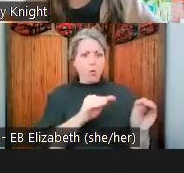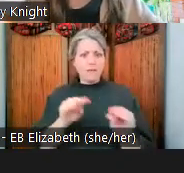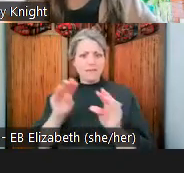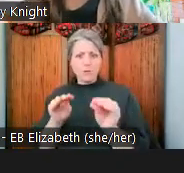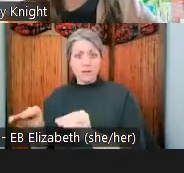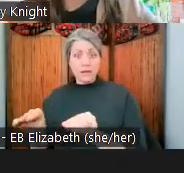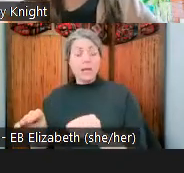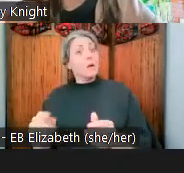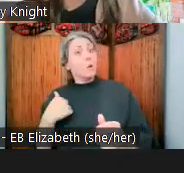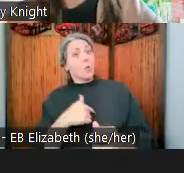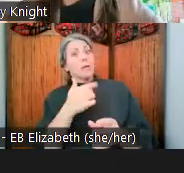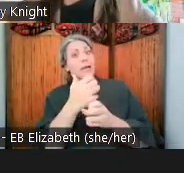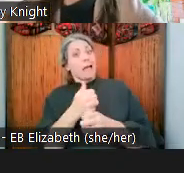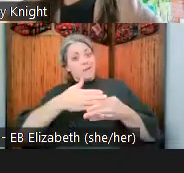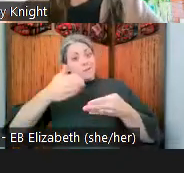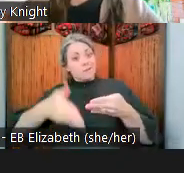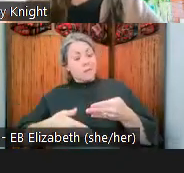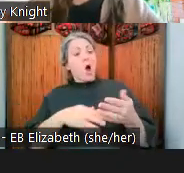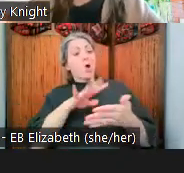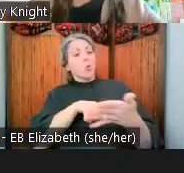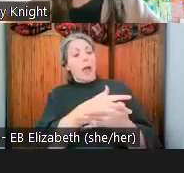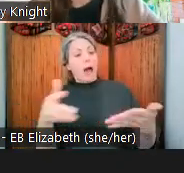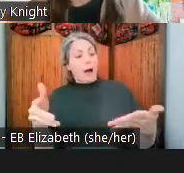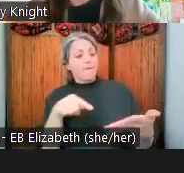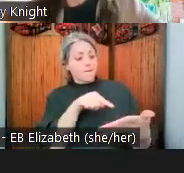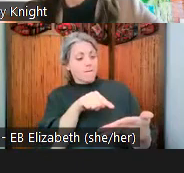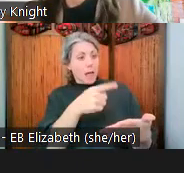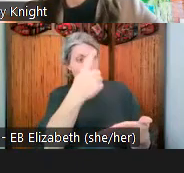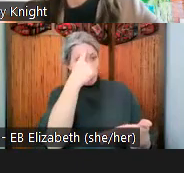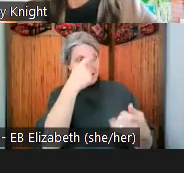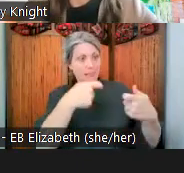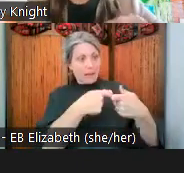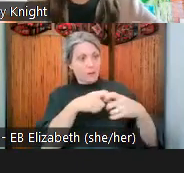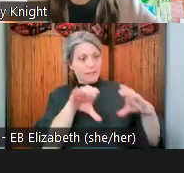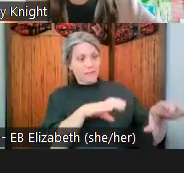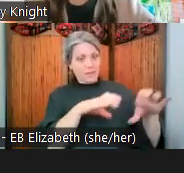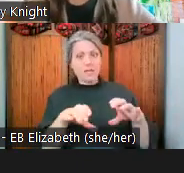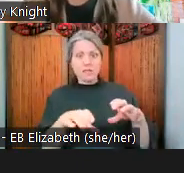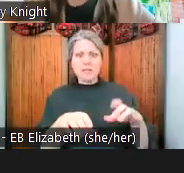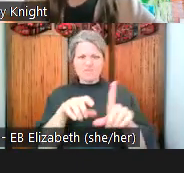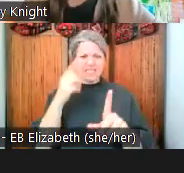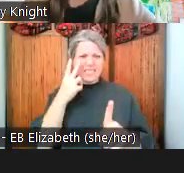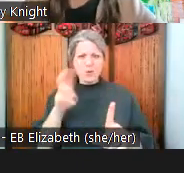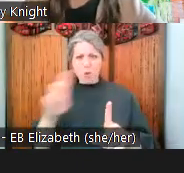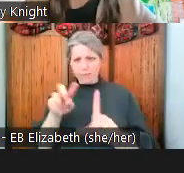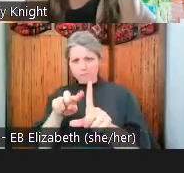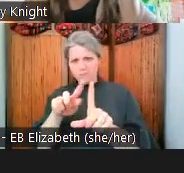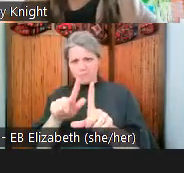brain's electrical activity that's triggered by those videos. And they look something like that brainwave that we can see on the right side of the